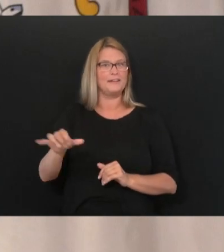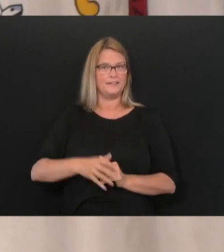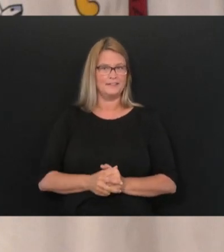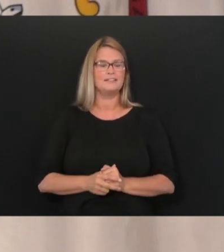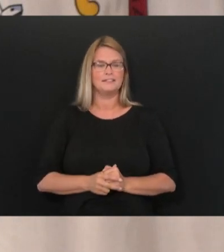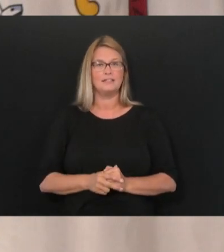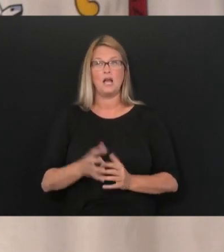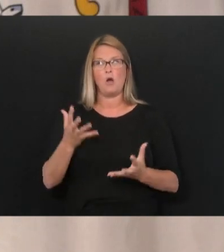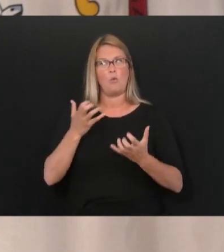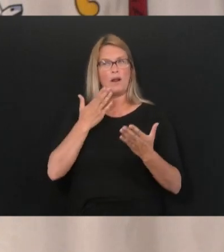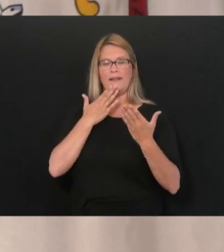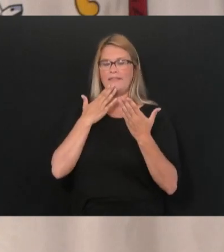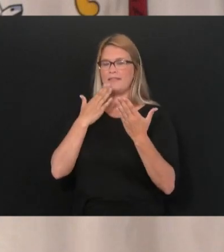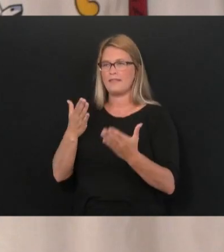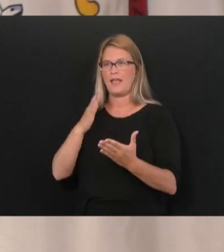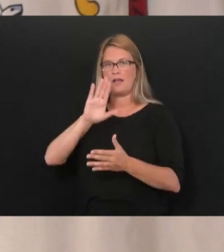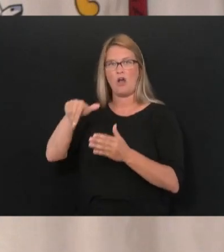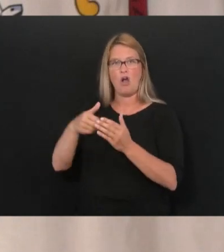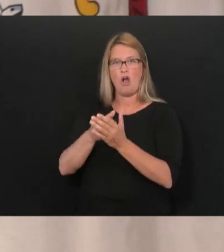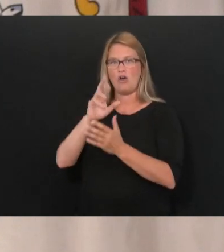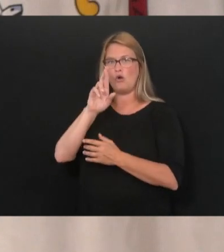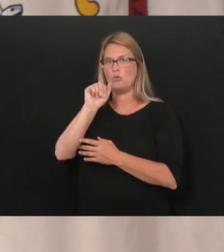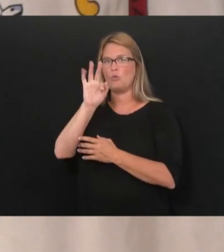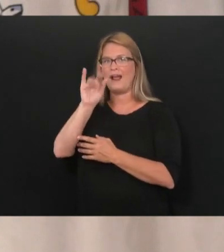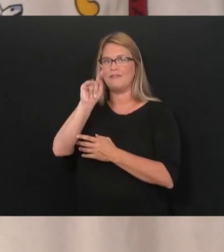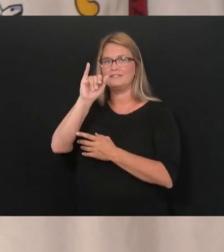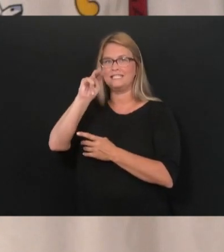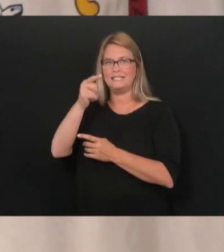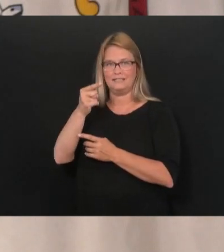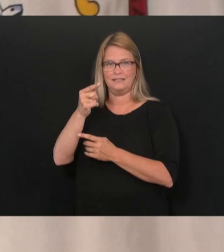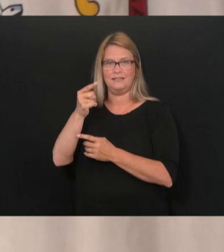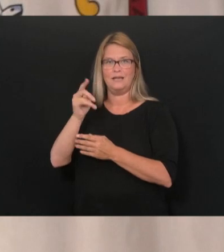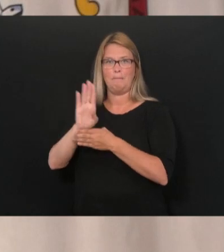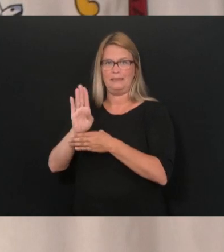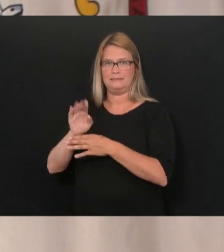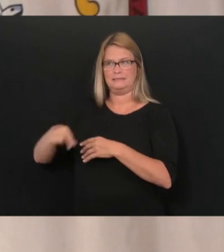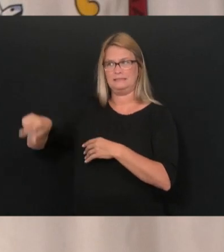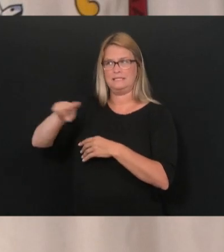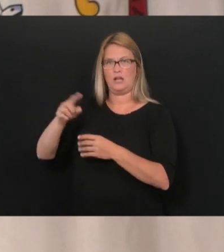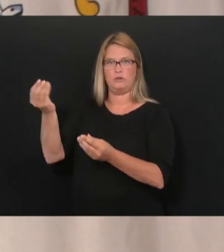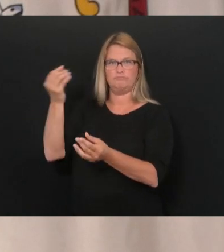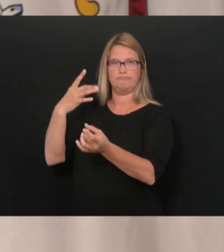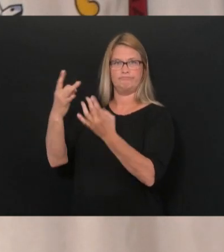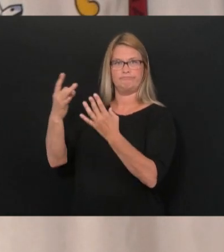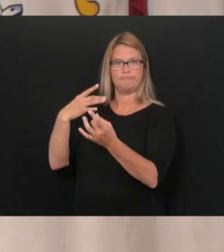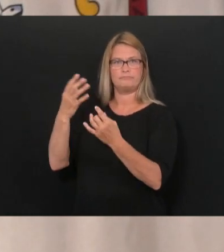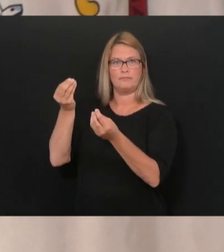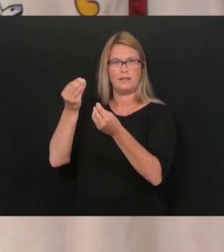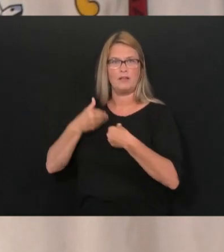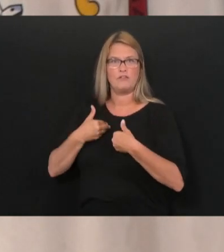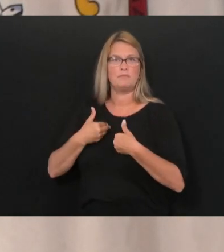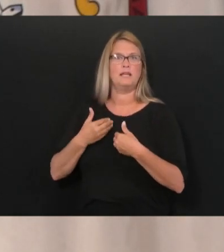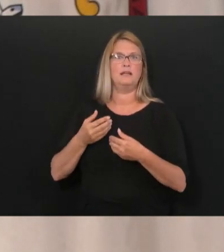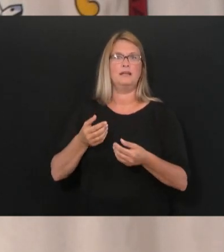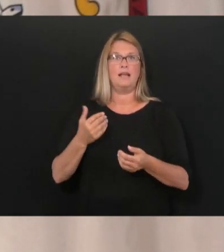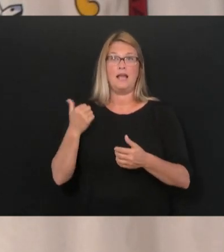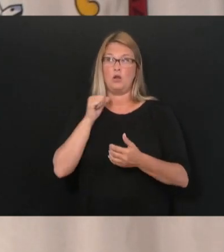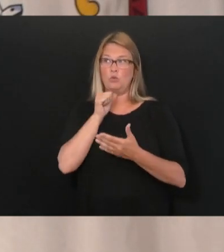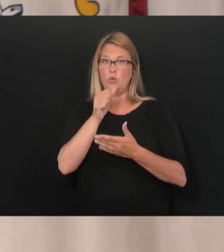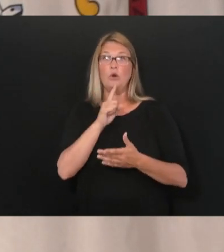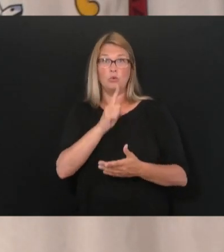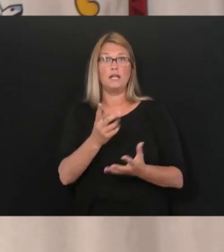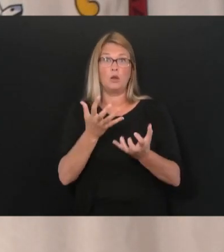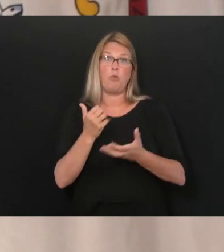but I want to thank all the rafting industry for giving us a lot of input on that, and stepping up and committing to the safety